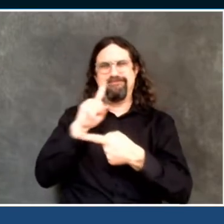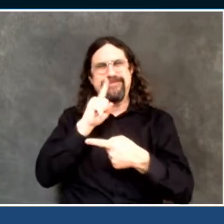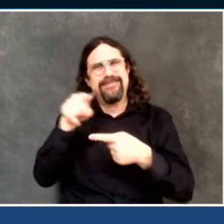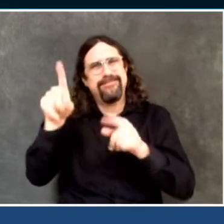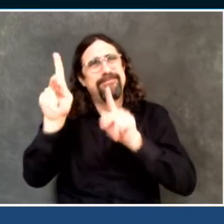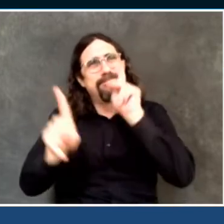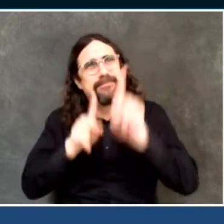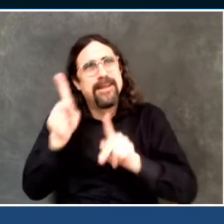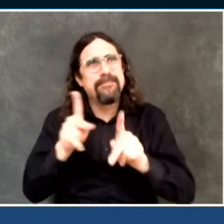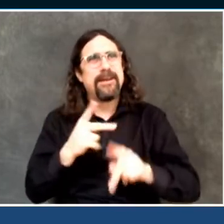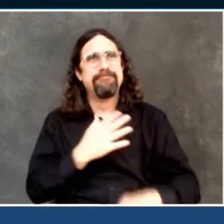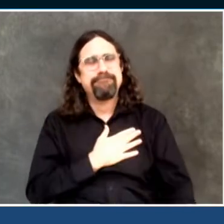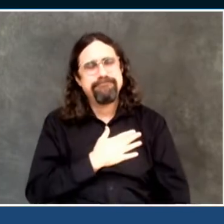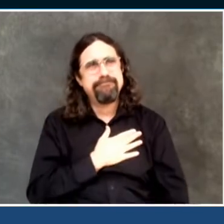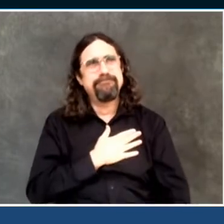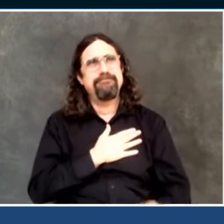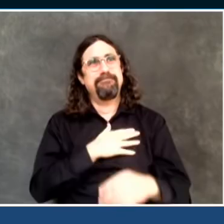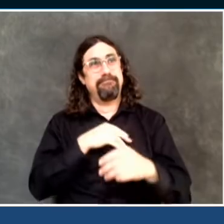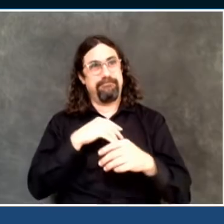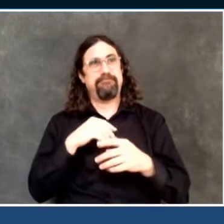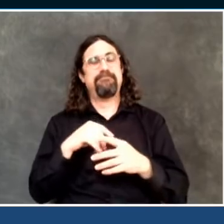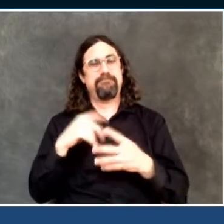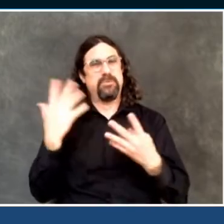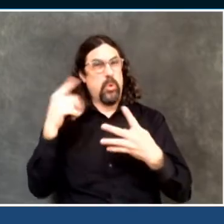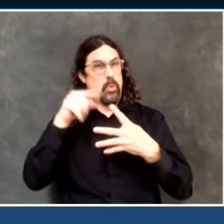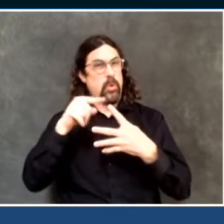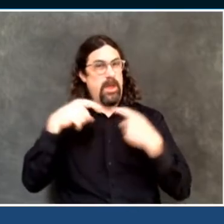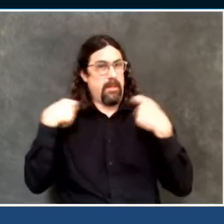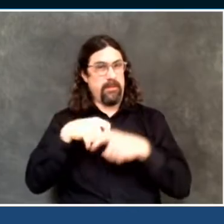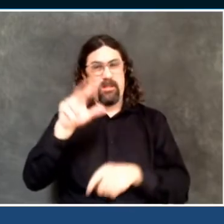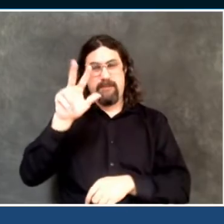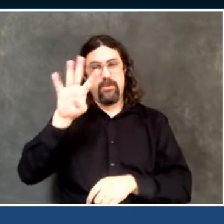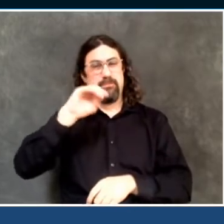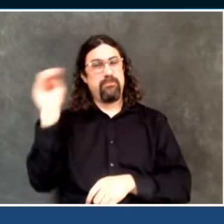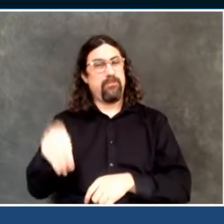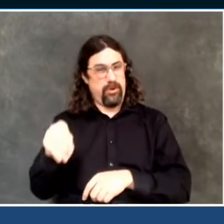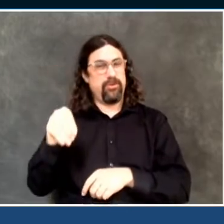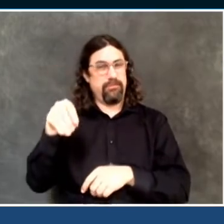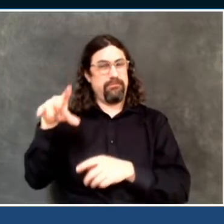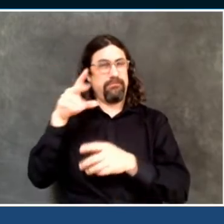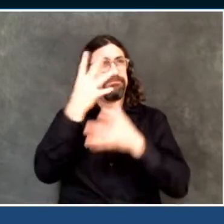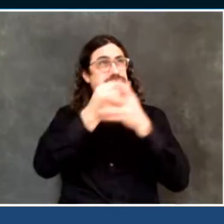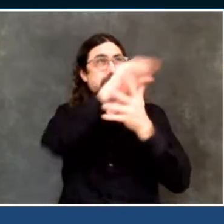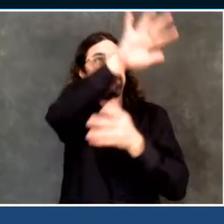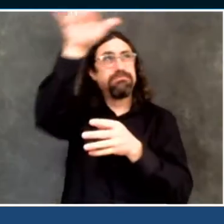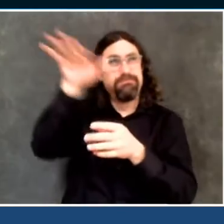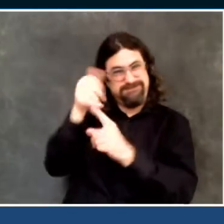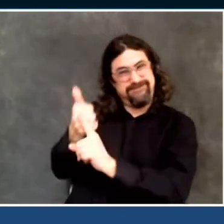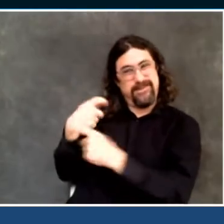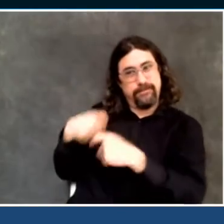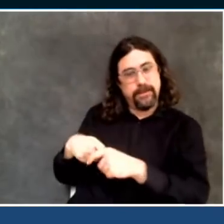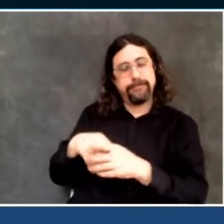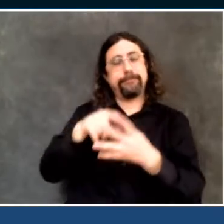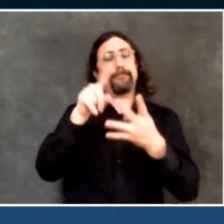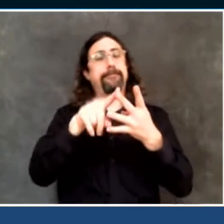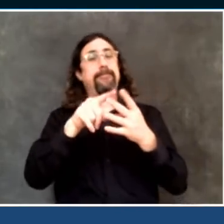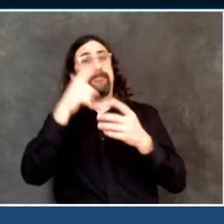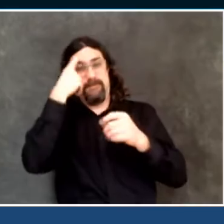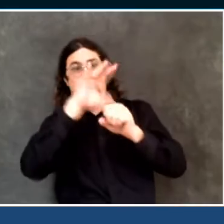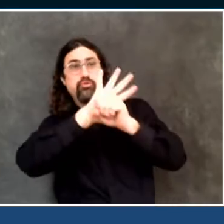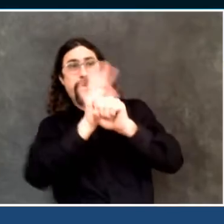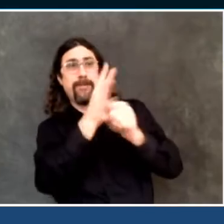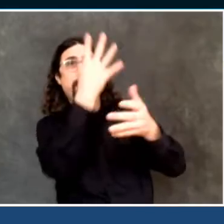deaths, compared to about 22% of the overall population. The white community, 27% of the